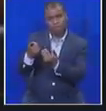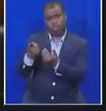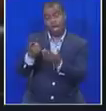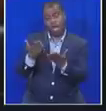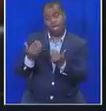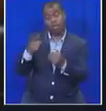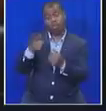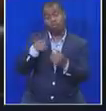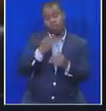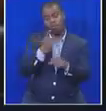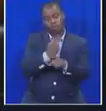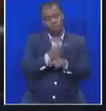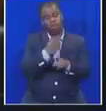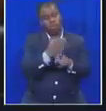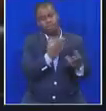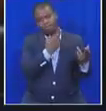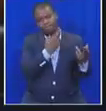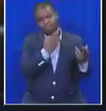honorable members of this House.